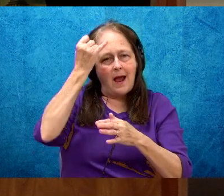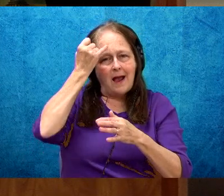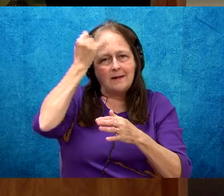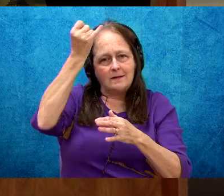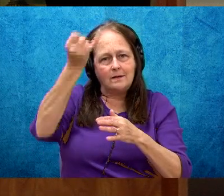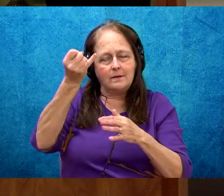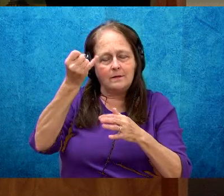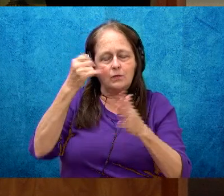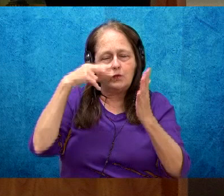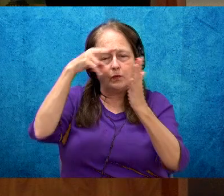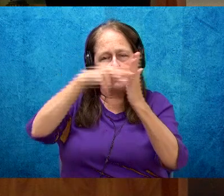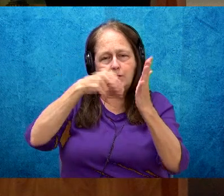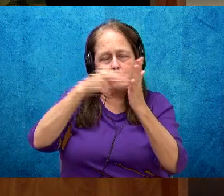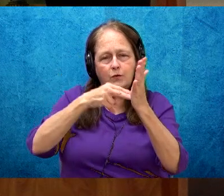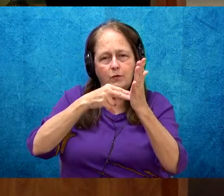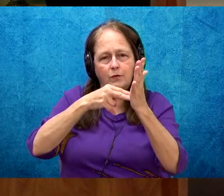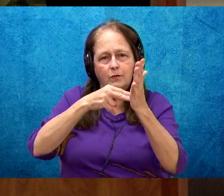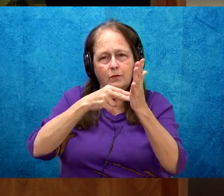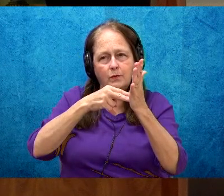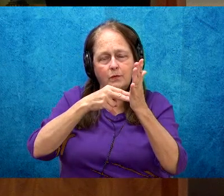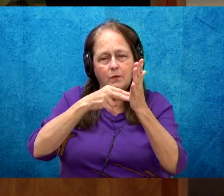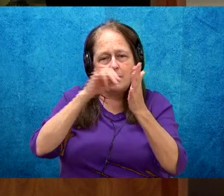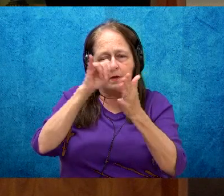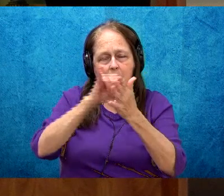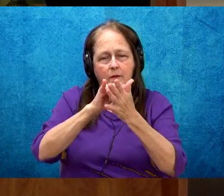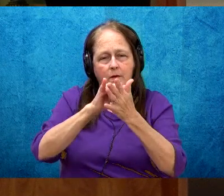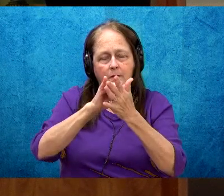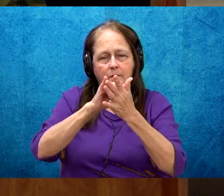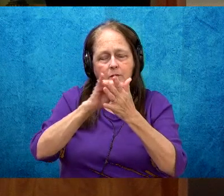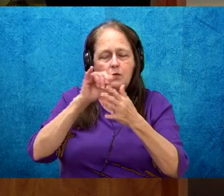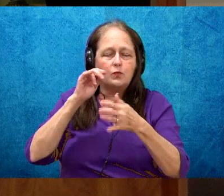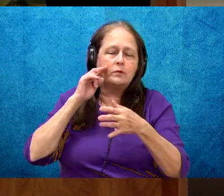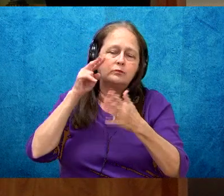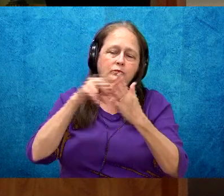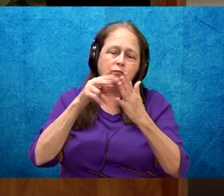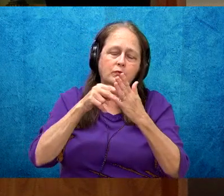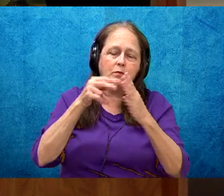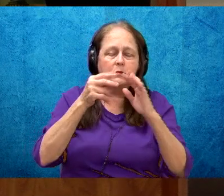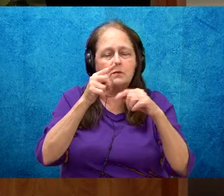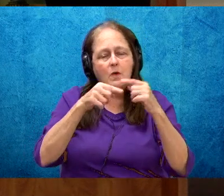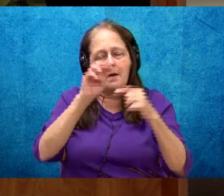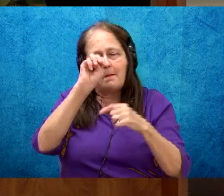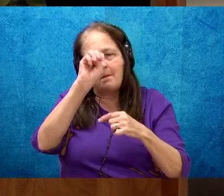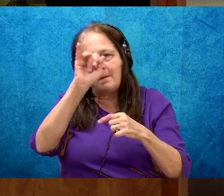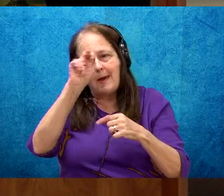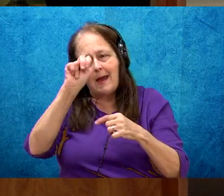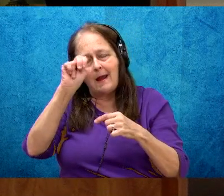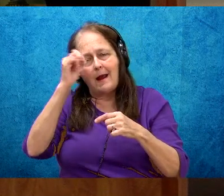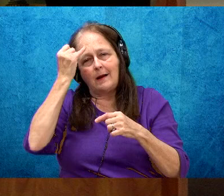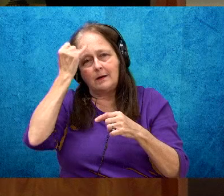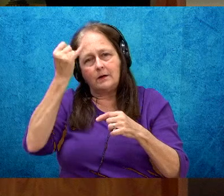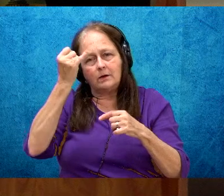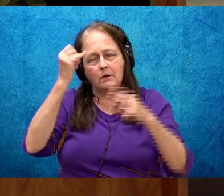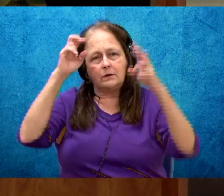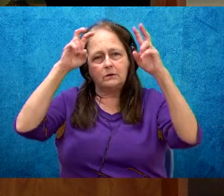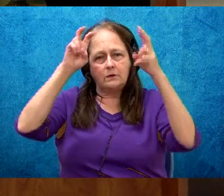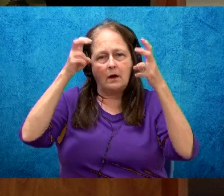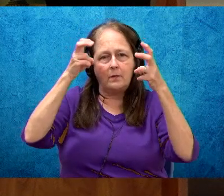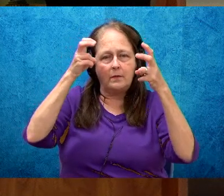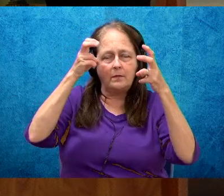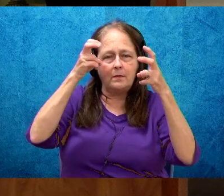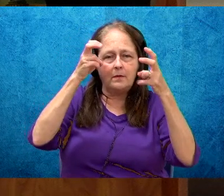we're going to look at a few excerpts. And in those excerpts, we're going to discuss main idea topics, and we're going to discuss